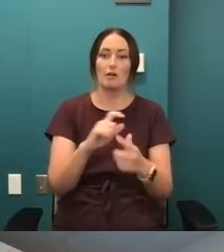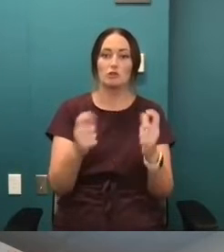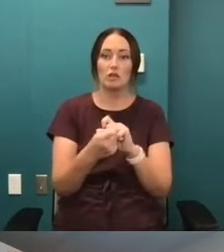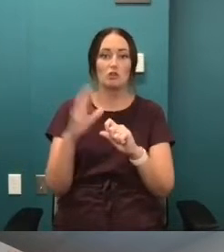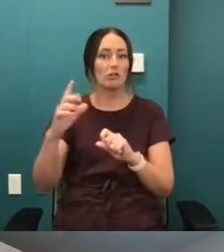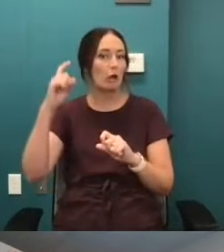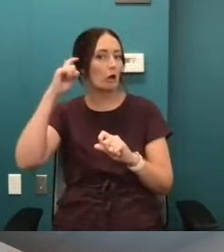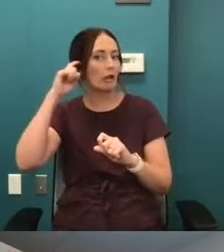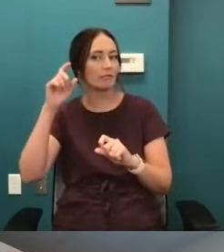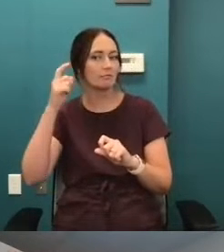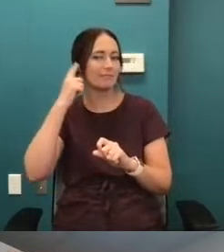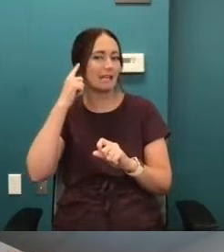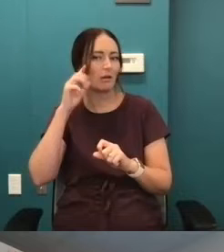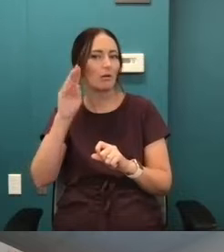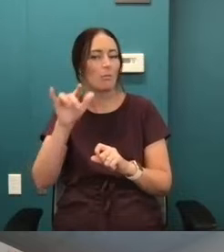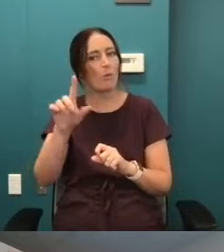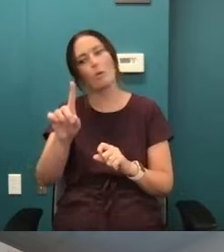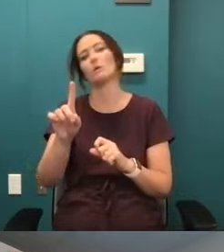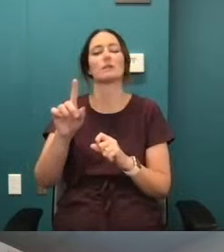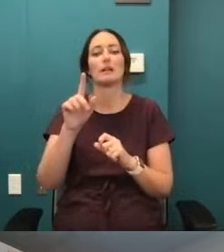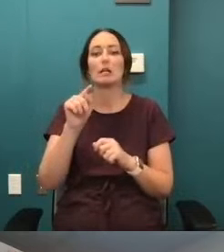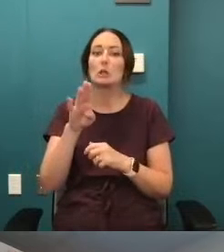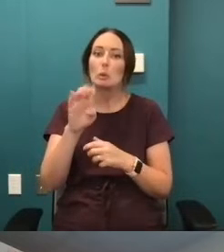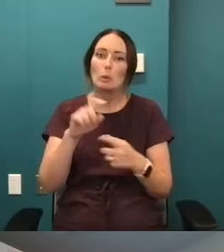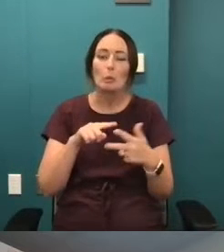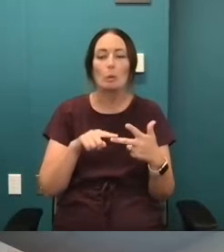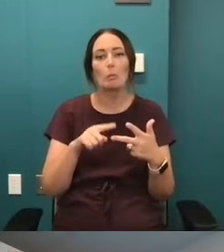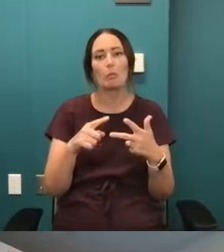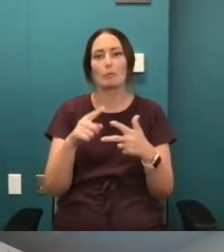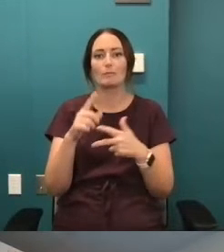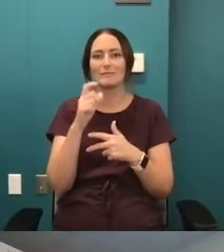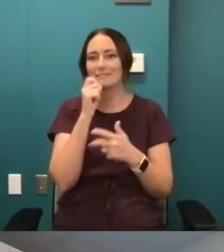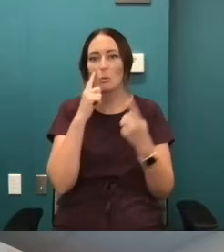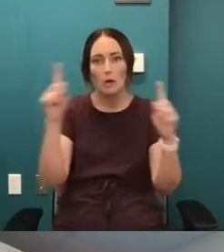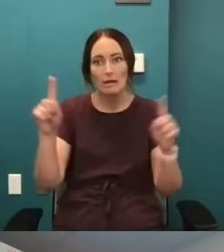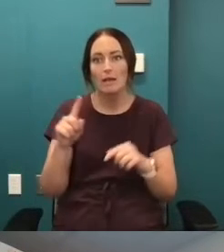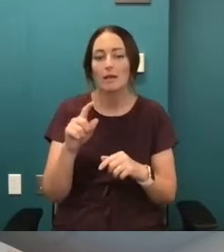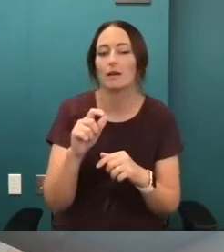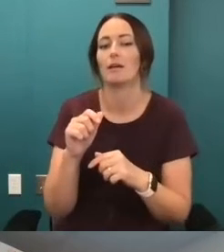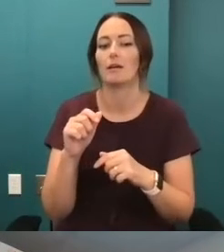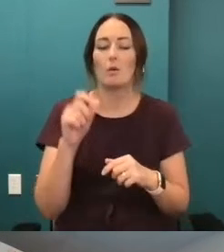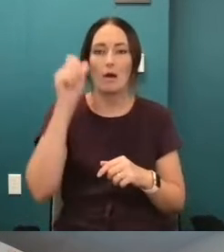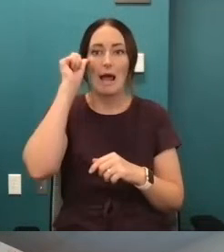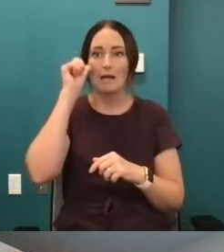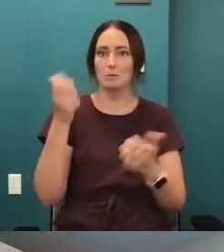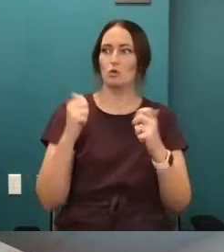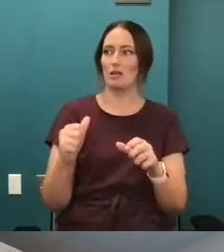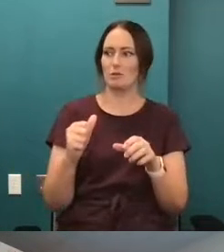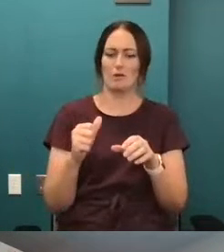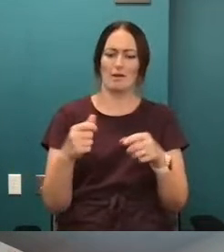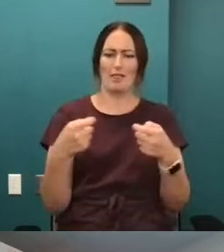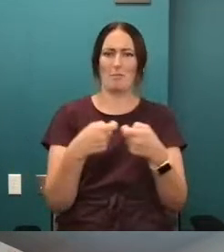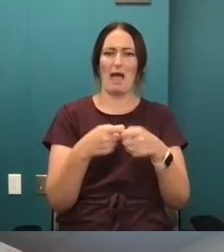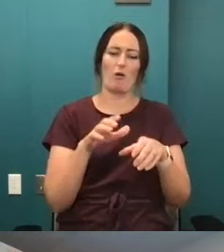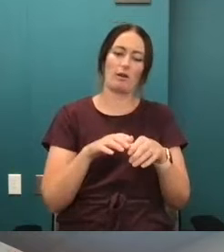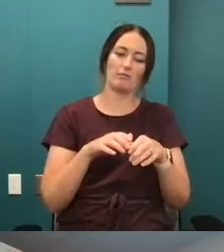tubing, if the hearing aid's not working, if Adam's trying to take the battery door off a broken hearing aid,